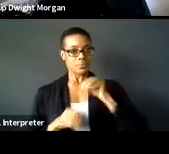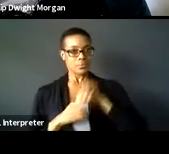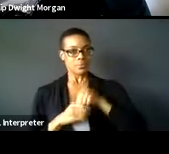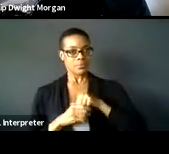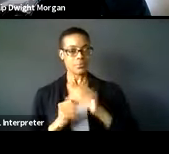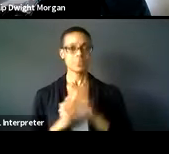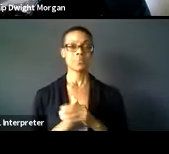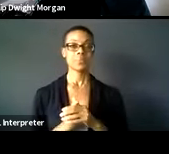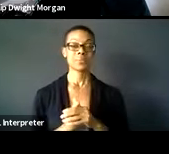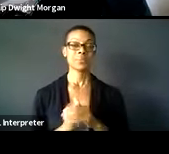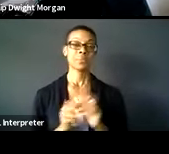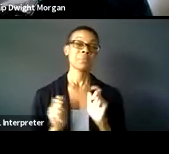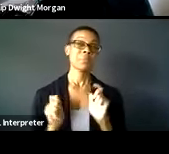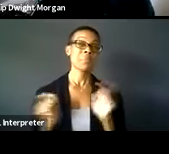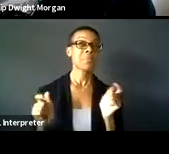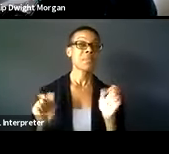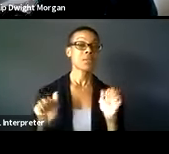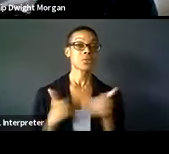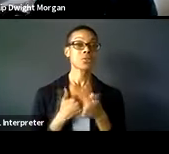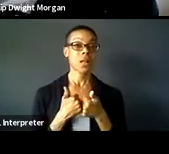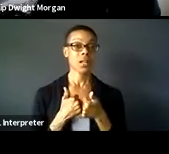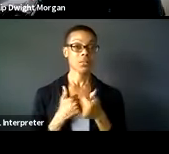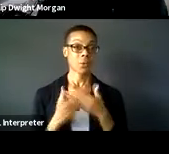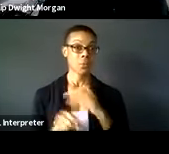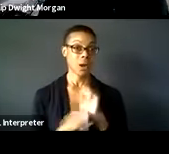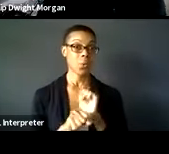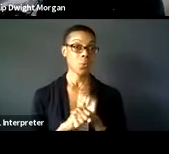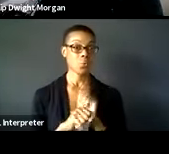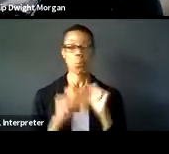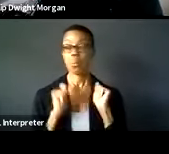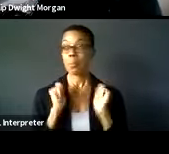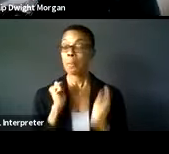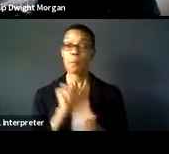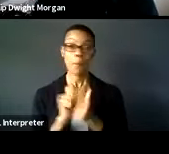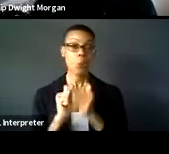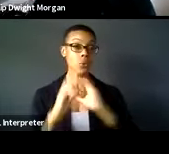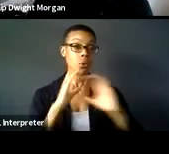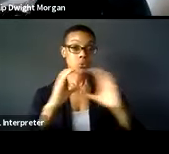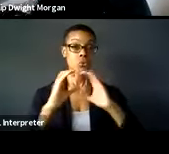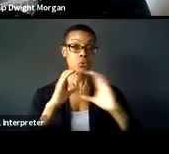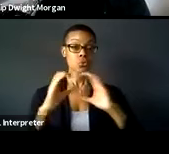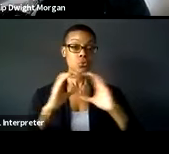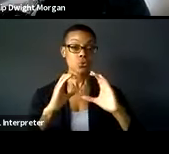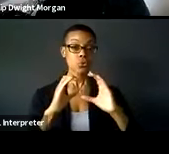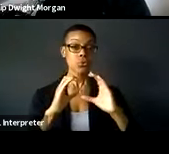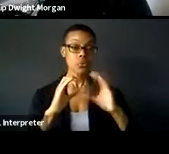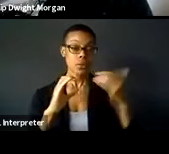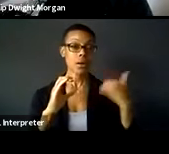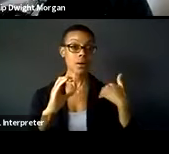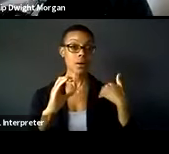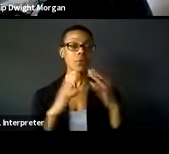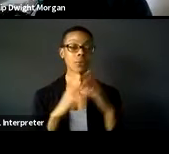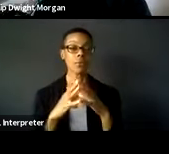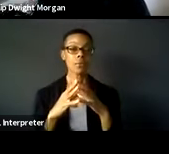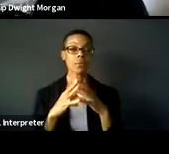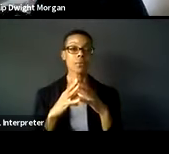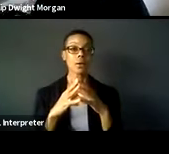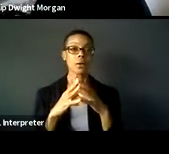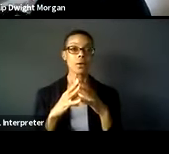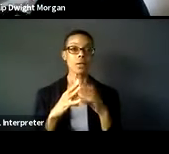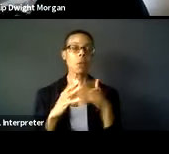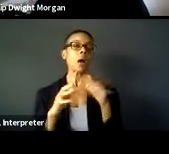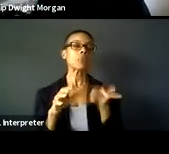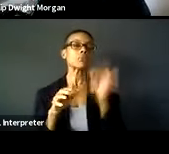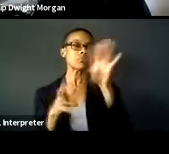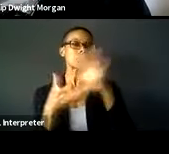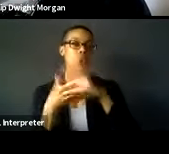work and in all the conversation I have is that if, and I'll share a bit of a